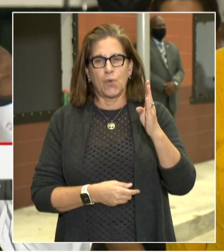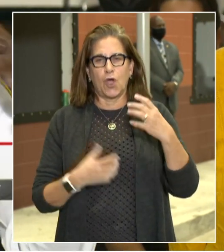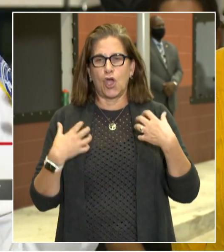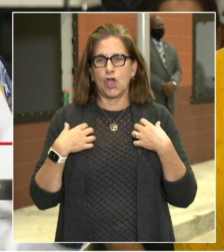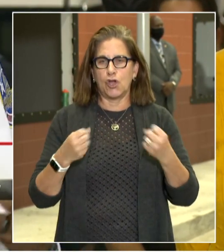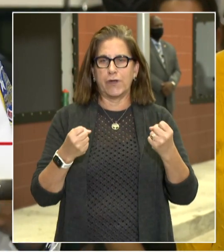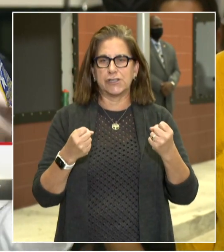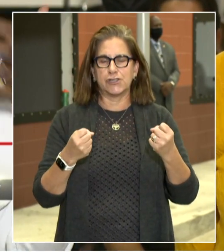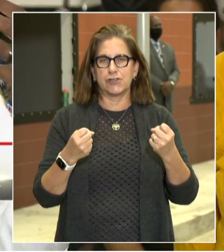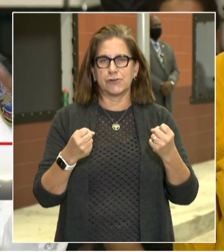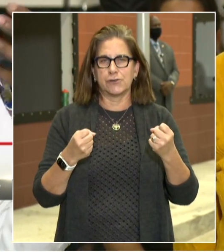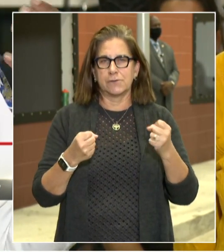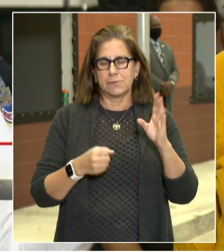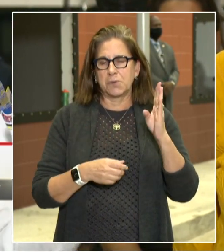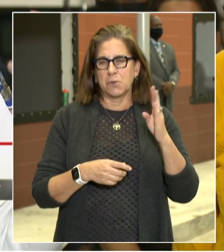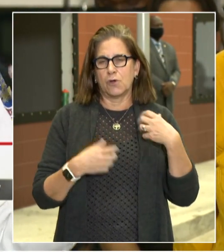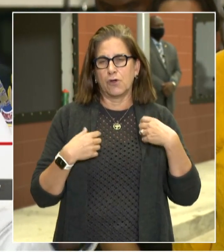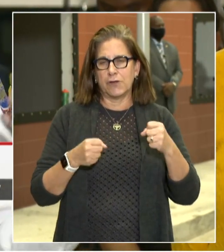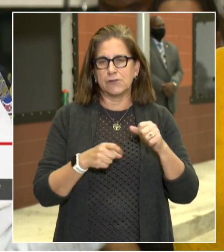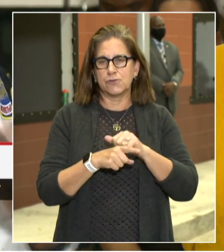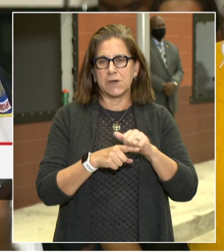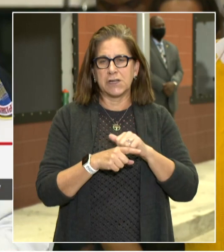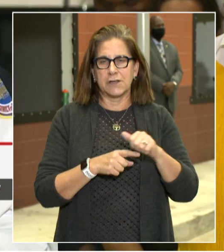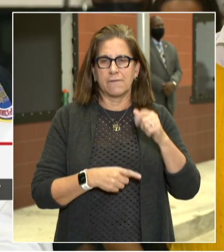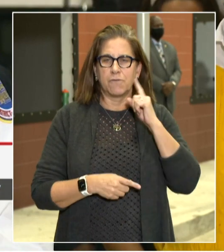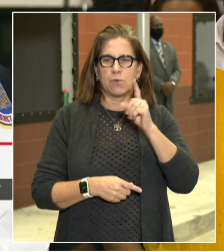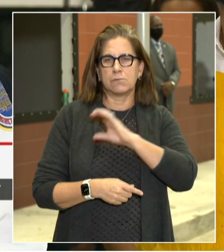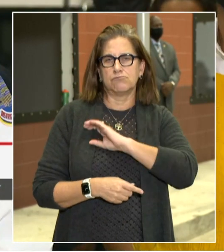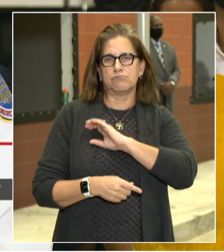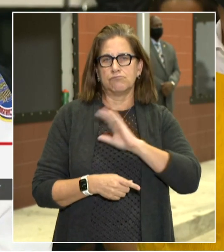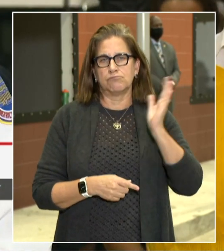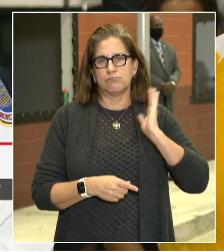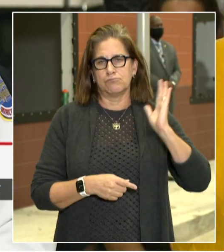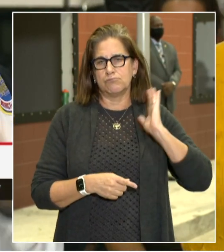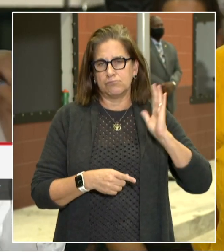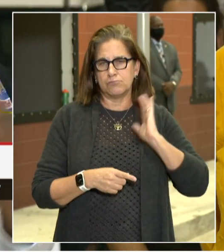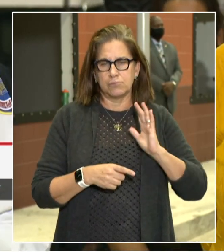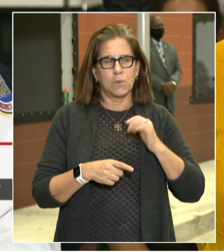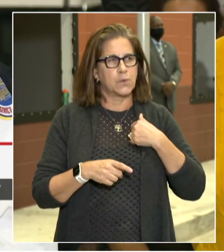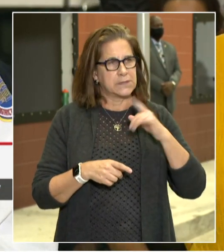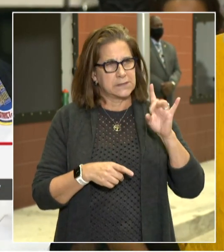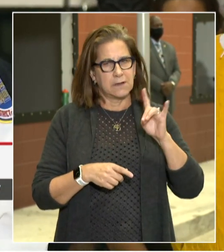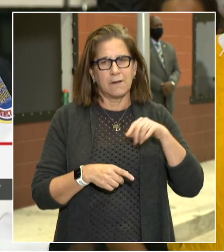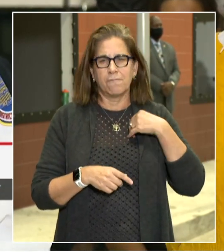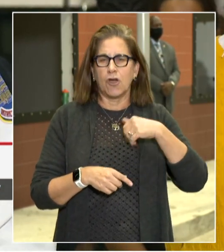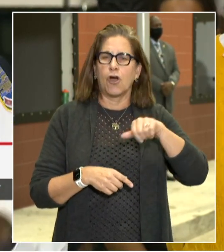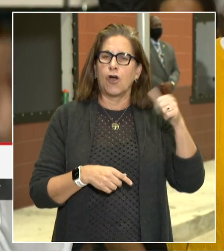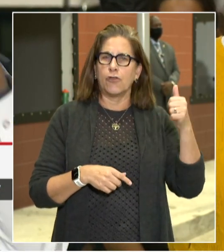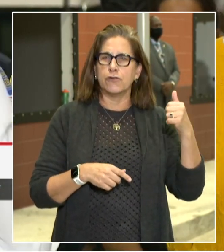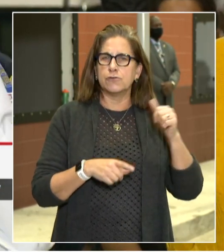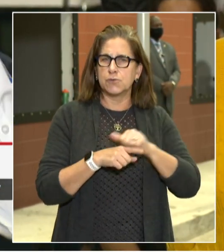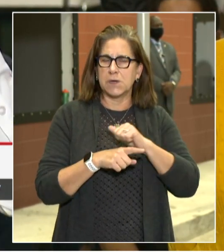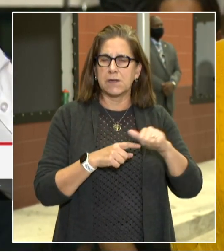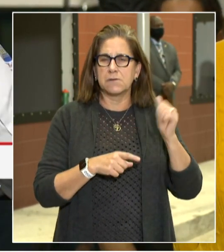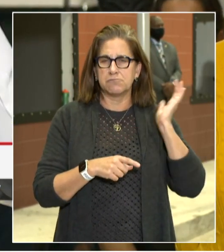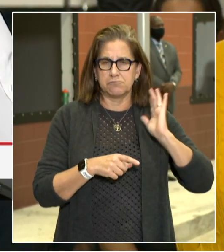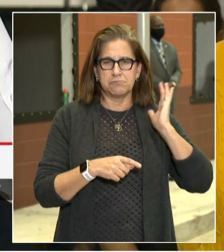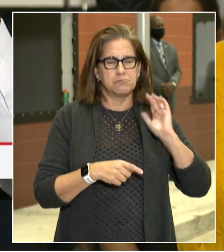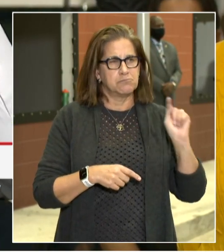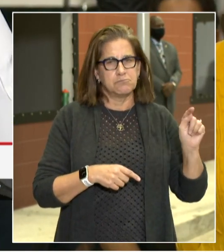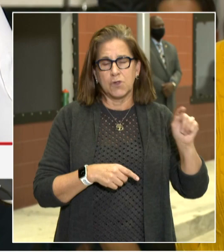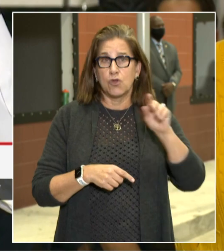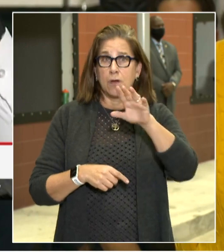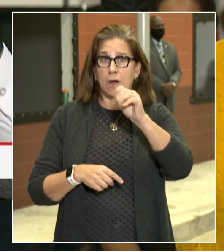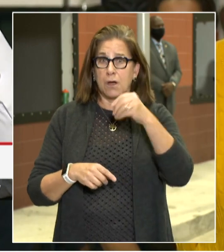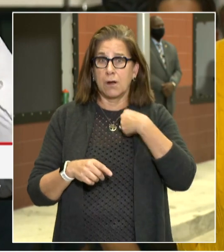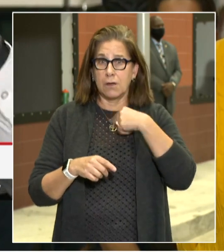look out there in the universe of like really kind of what's the best practices that are out there, and we want to make sure that MPD is really kind of, you know, with that